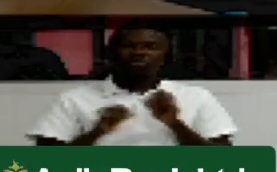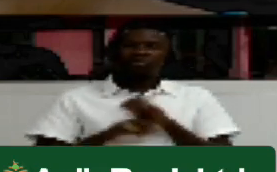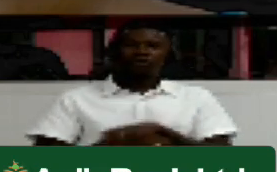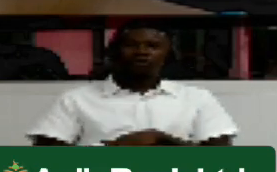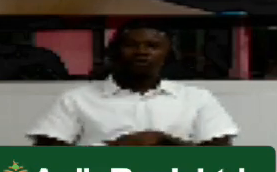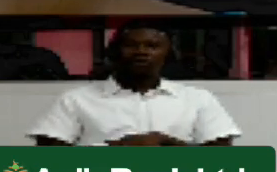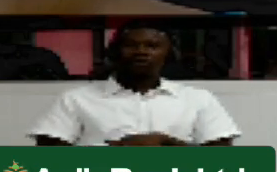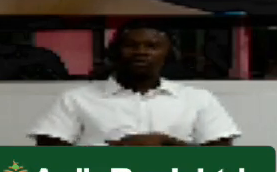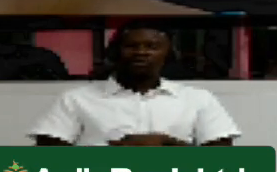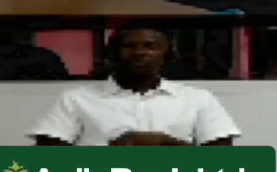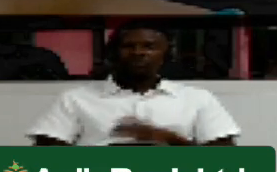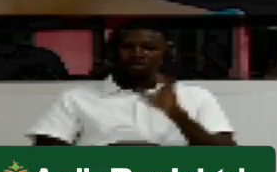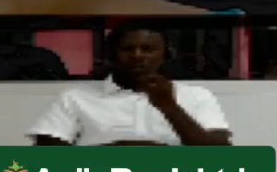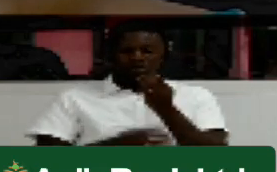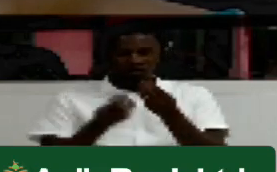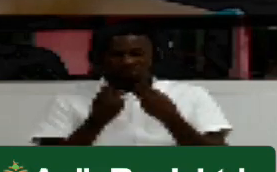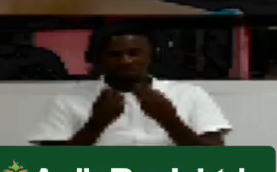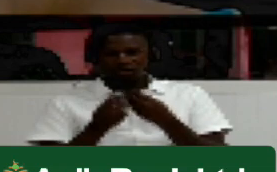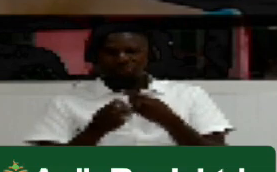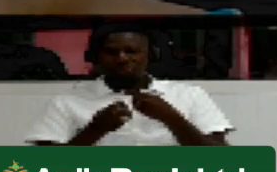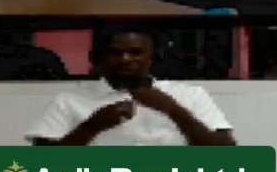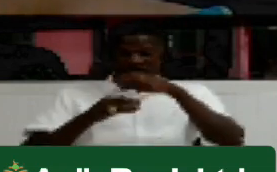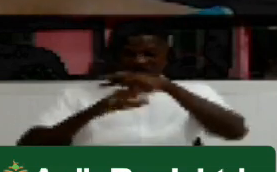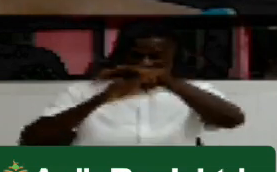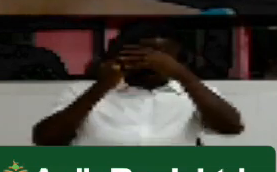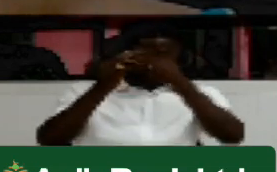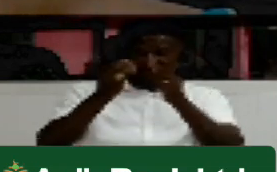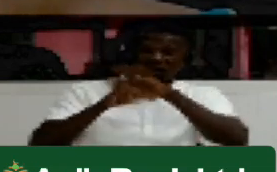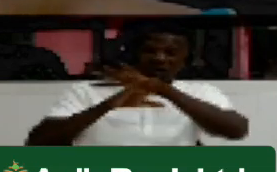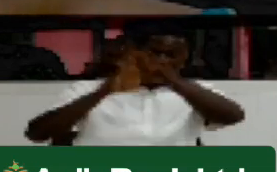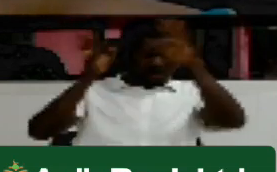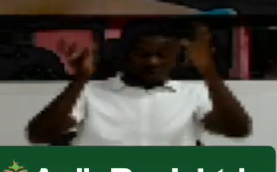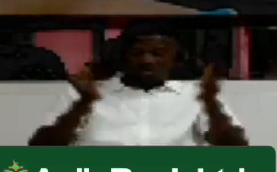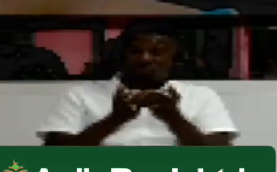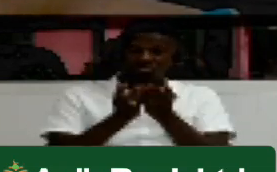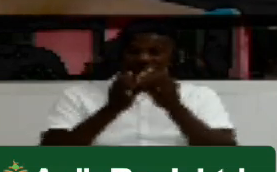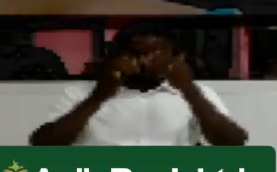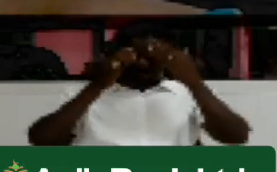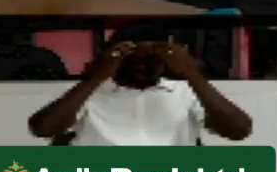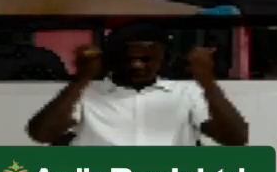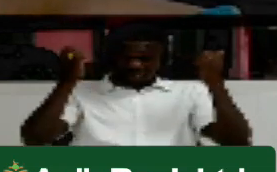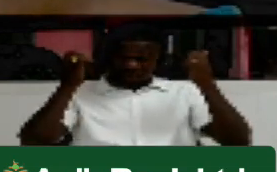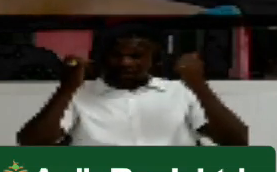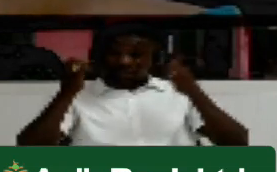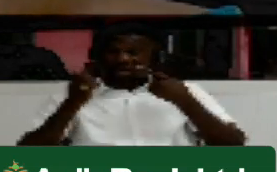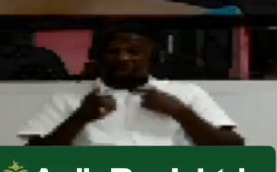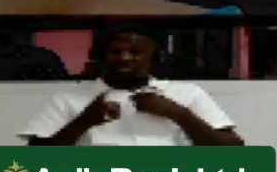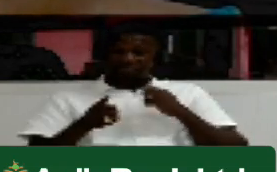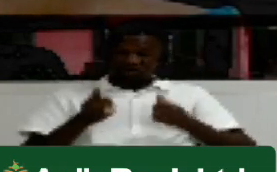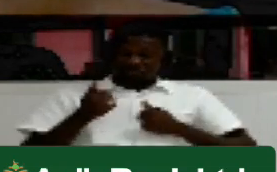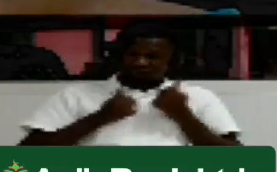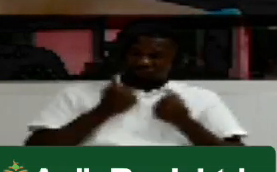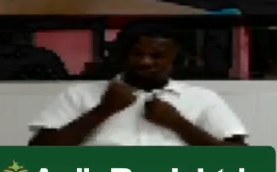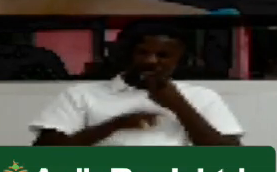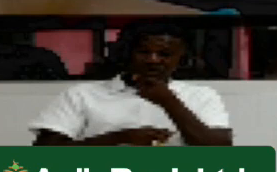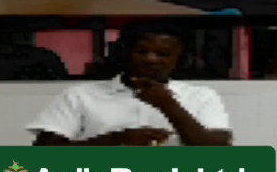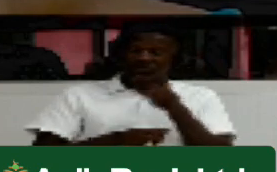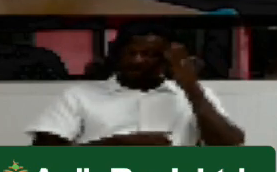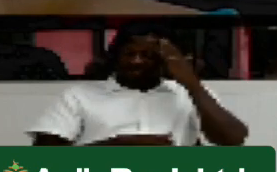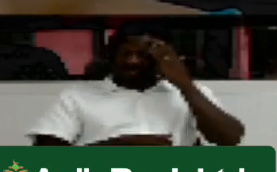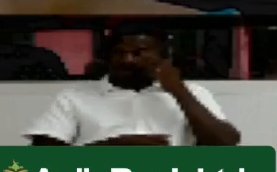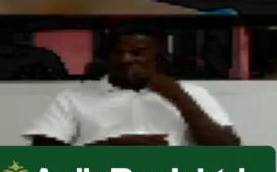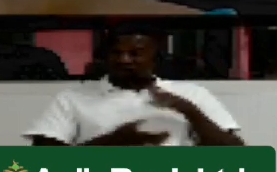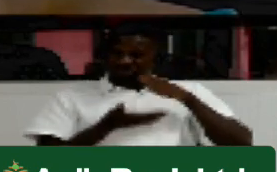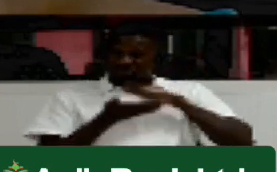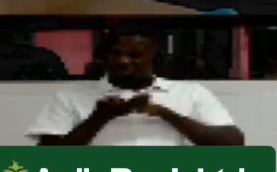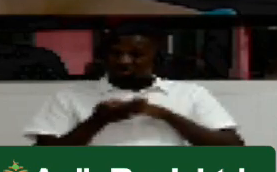Can you tell us, just in summary, how this whole experience has affected you? I know that you've touched